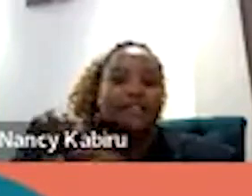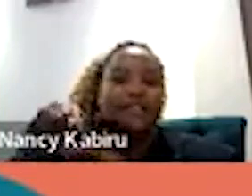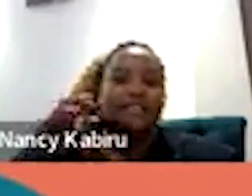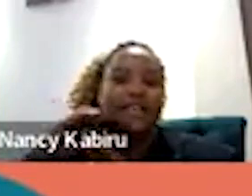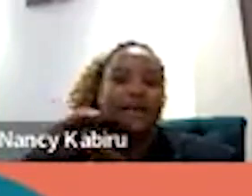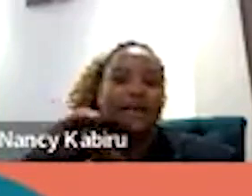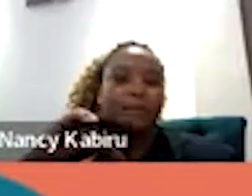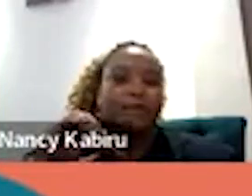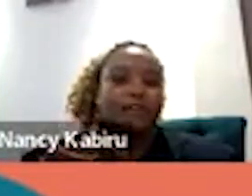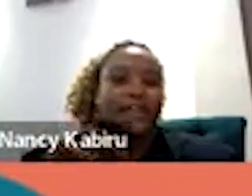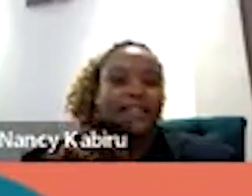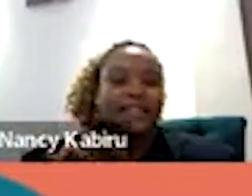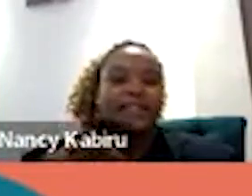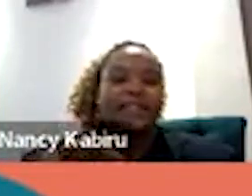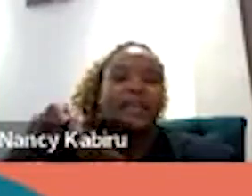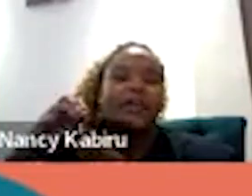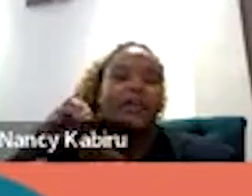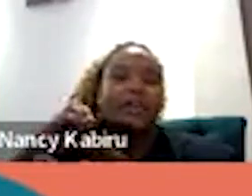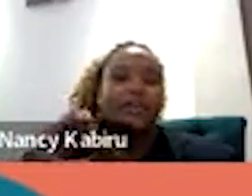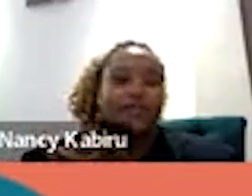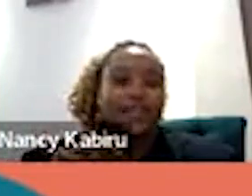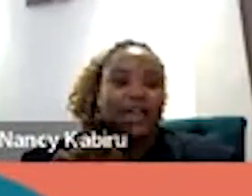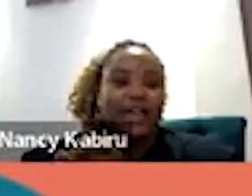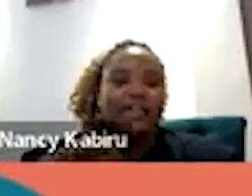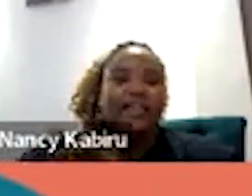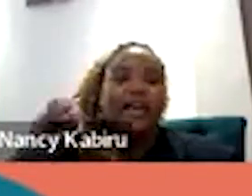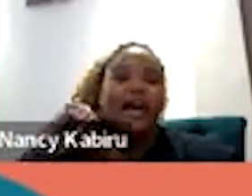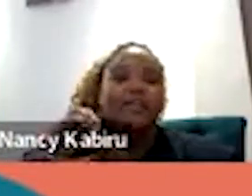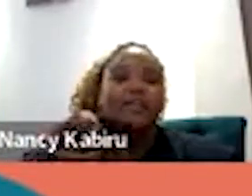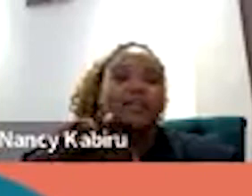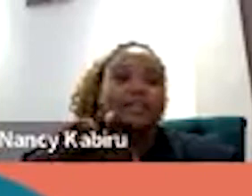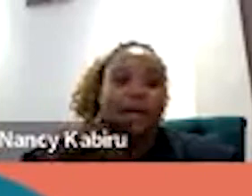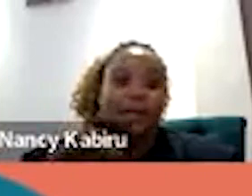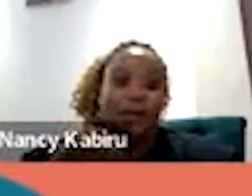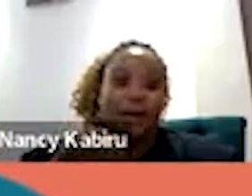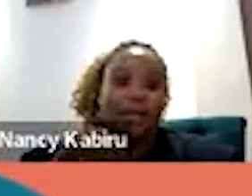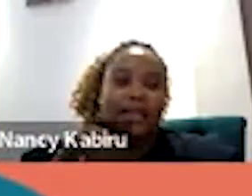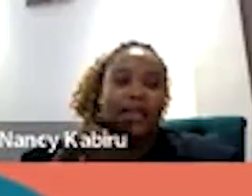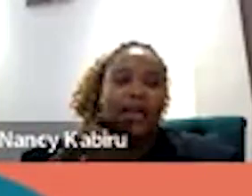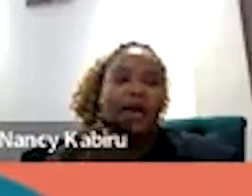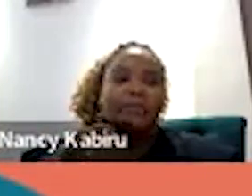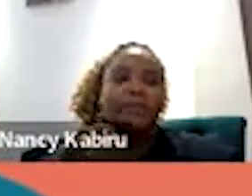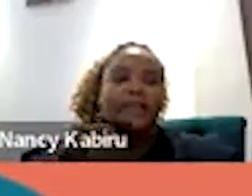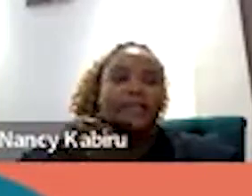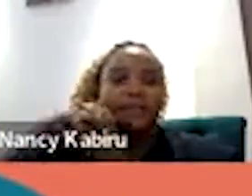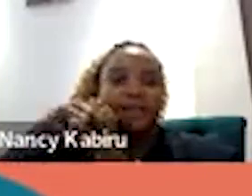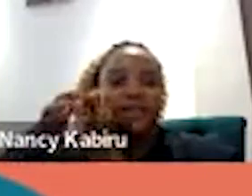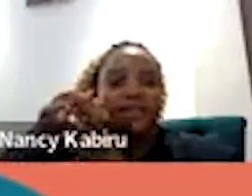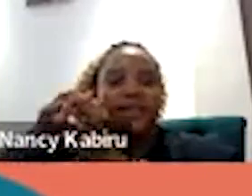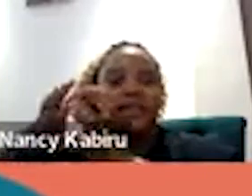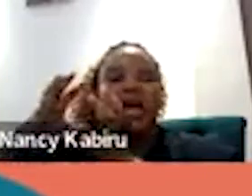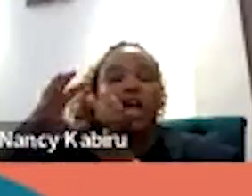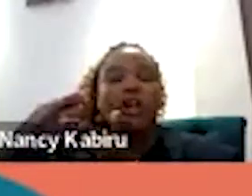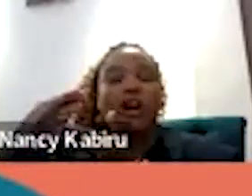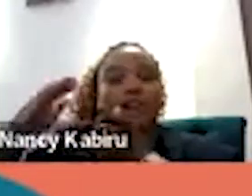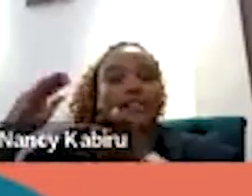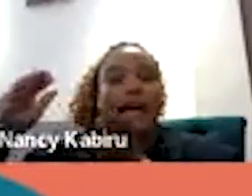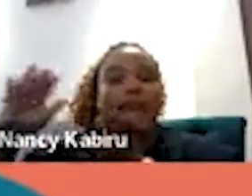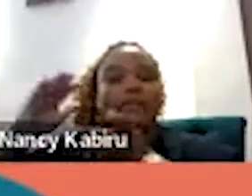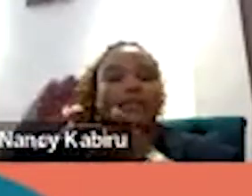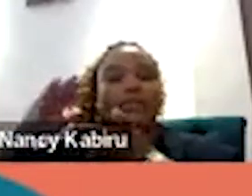social disadvantage like poverty, going through debt, having lost someone,